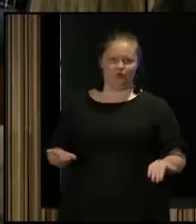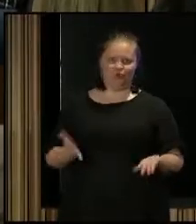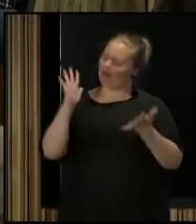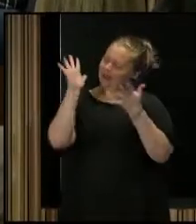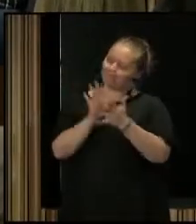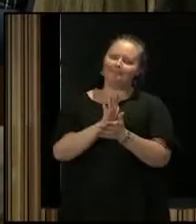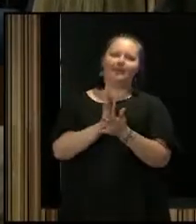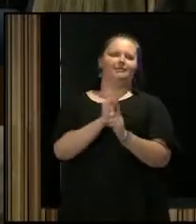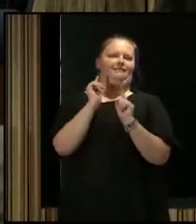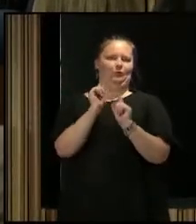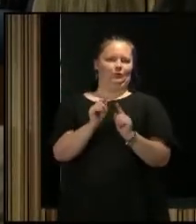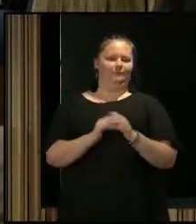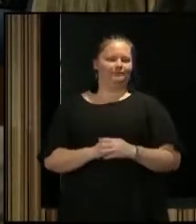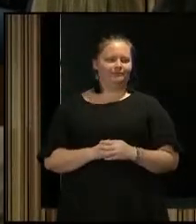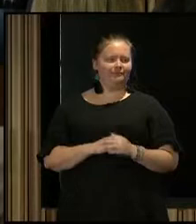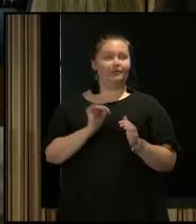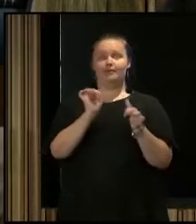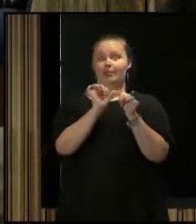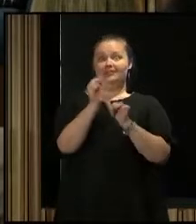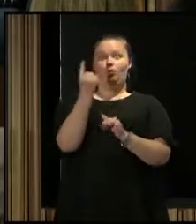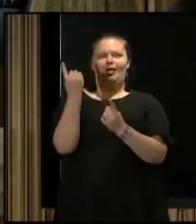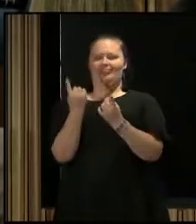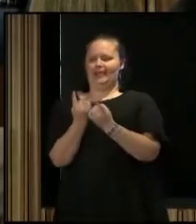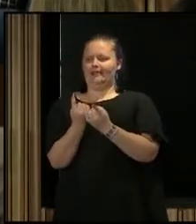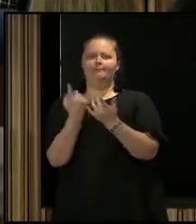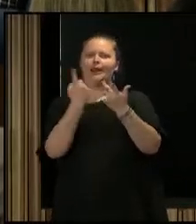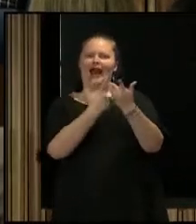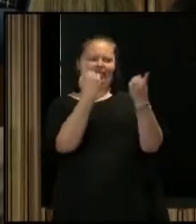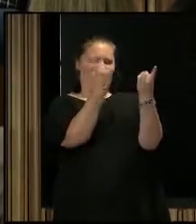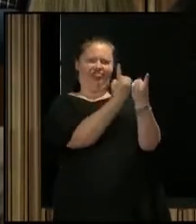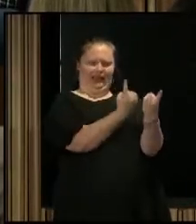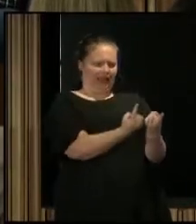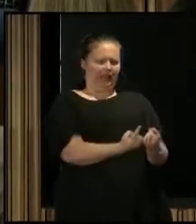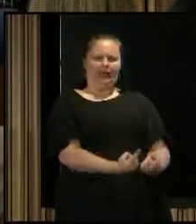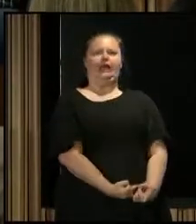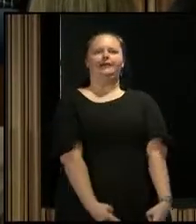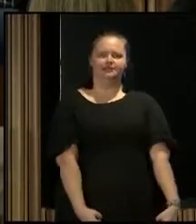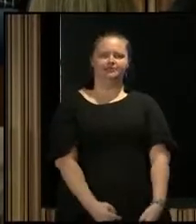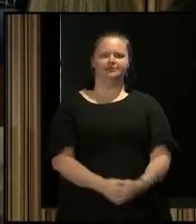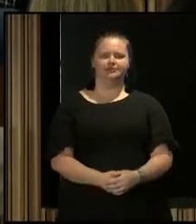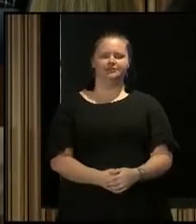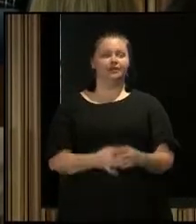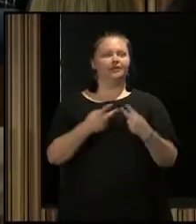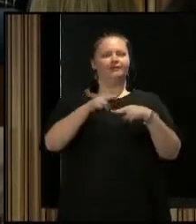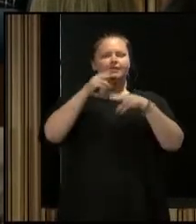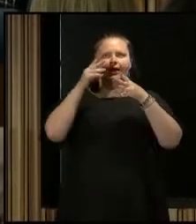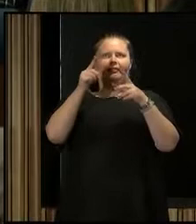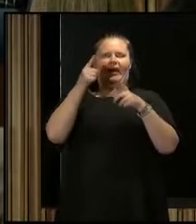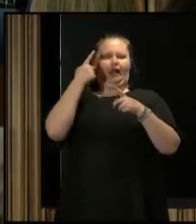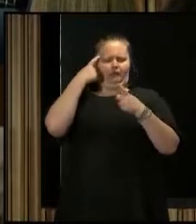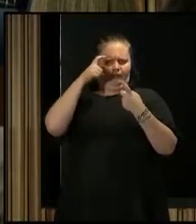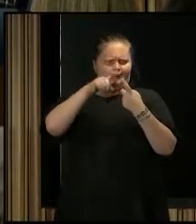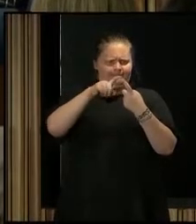you. You might be the best at one thing. And then what about everything else in life? Like, the sooner we can let go of the idea that we